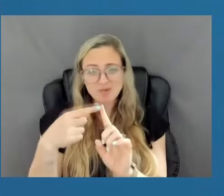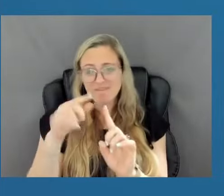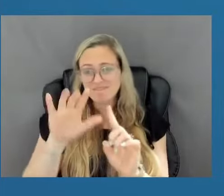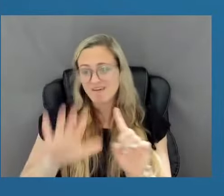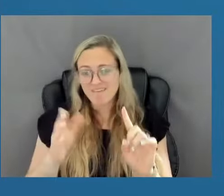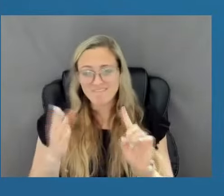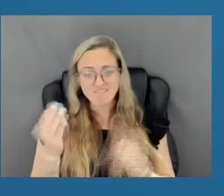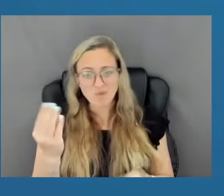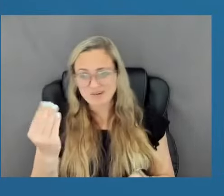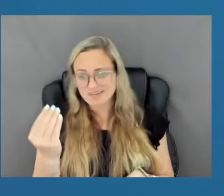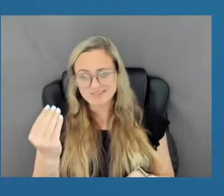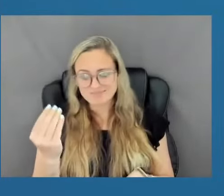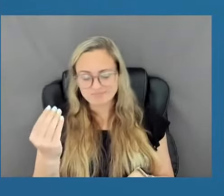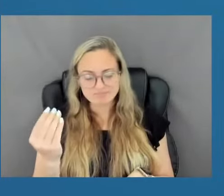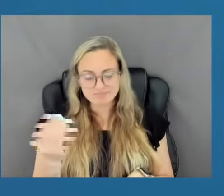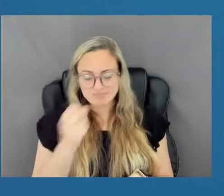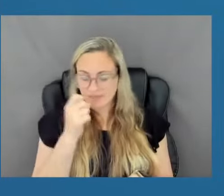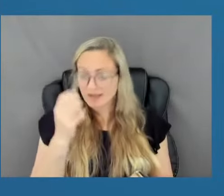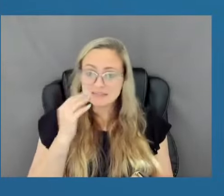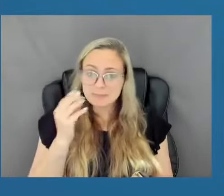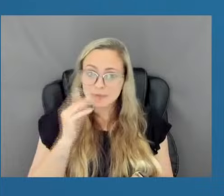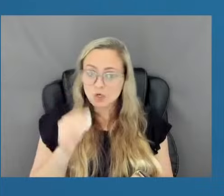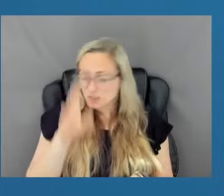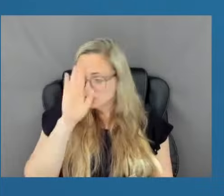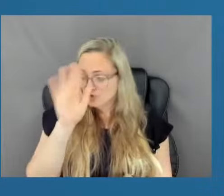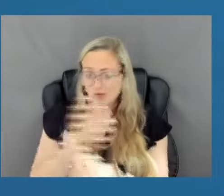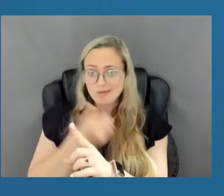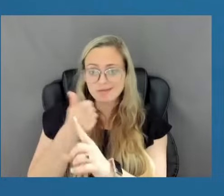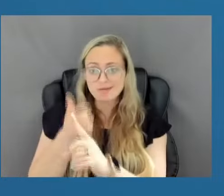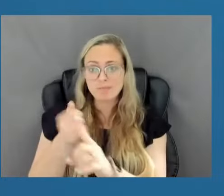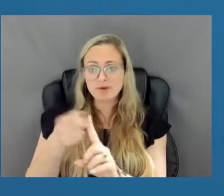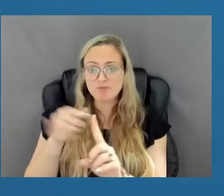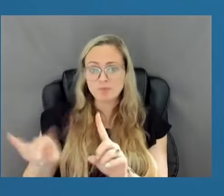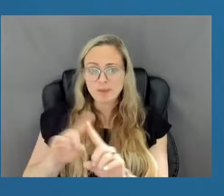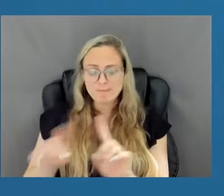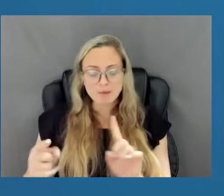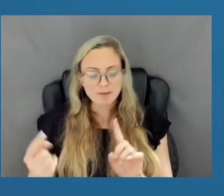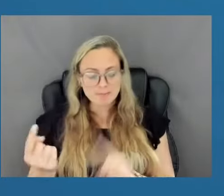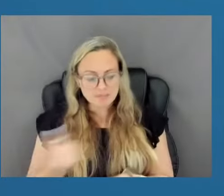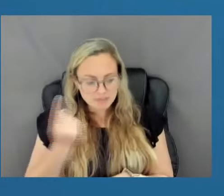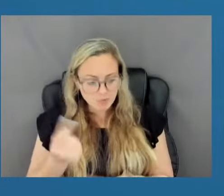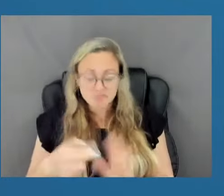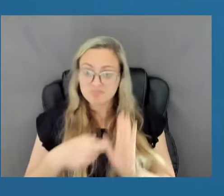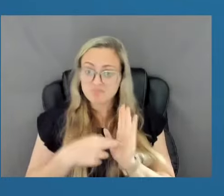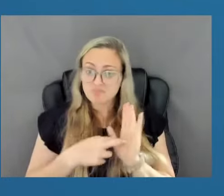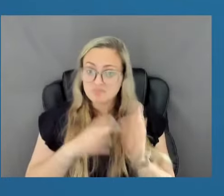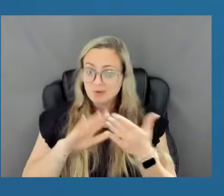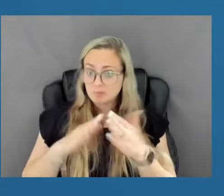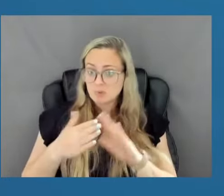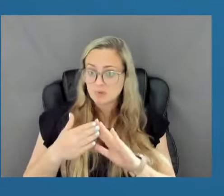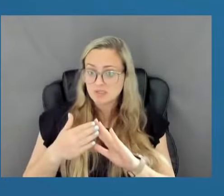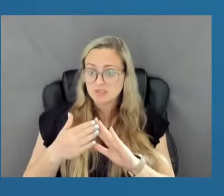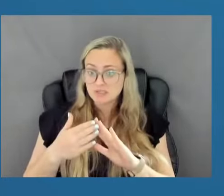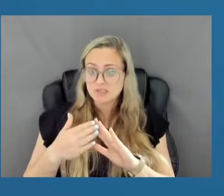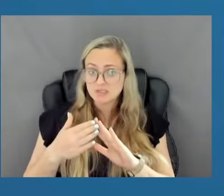I didn't have the experience of those direct victims, but being someone who represented the community, who lived a short